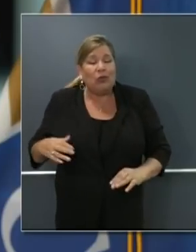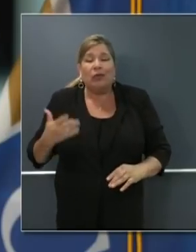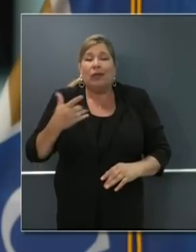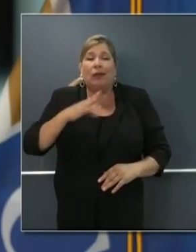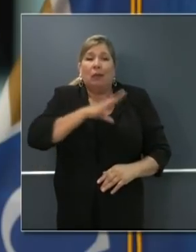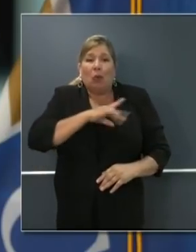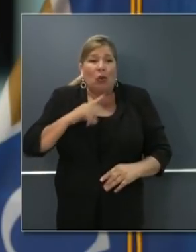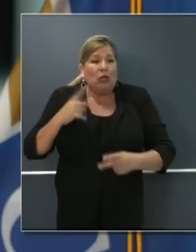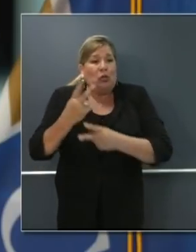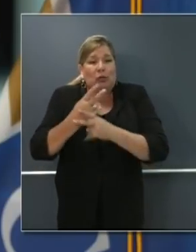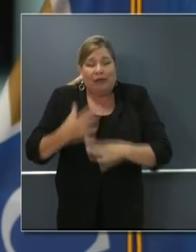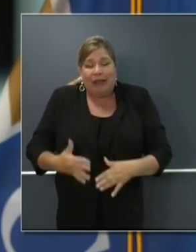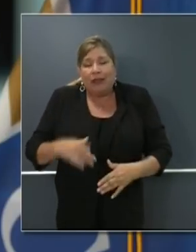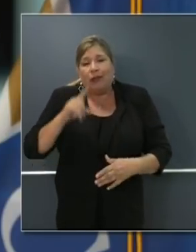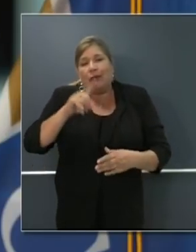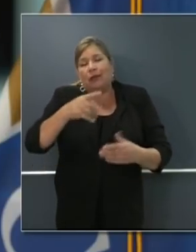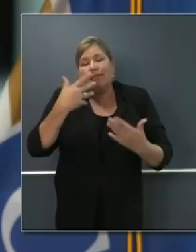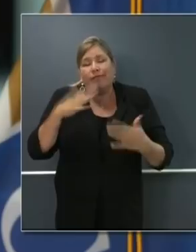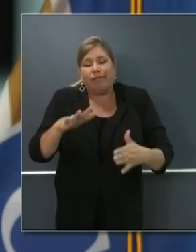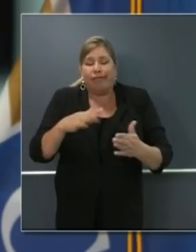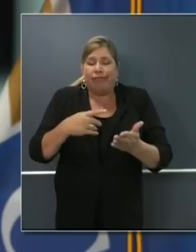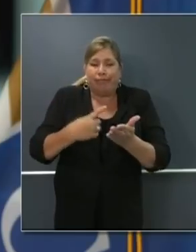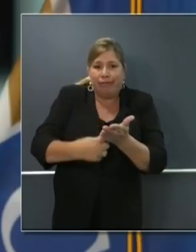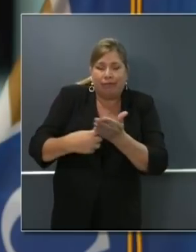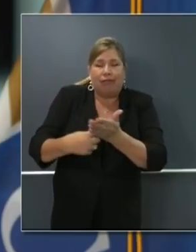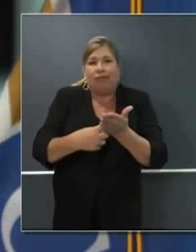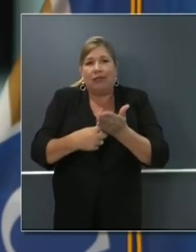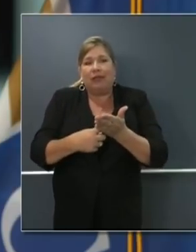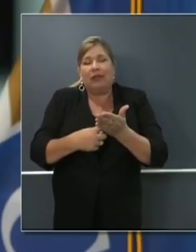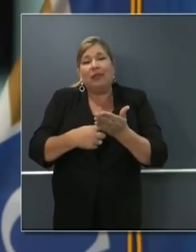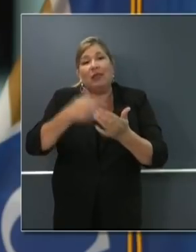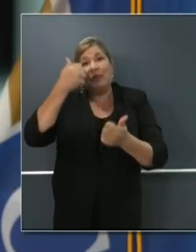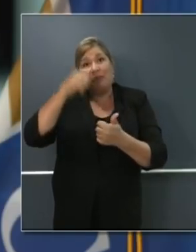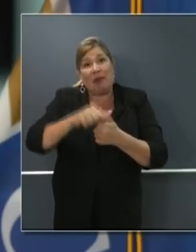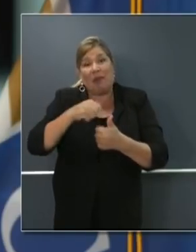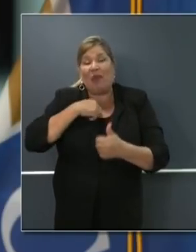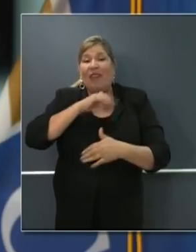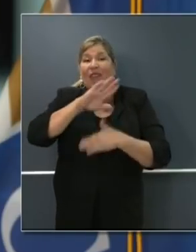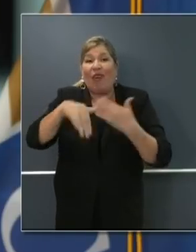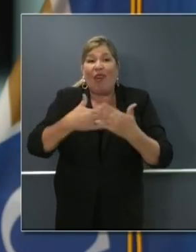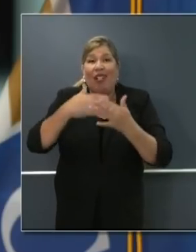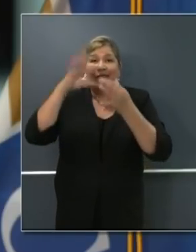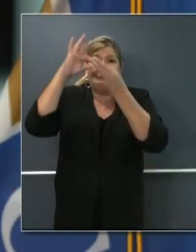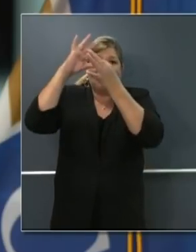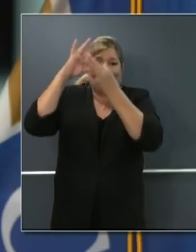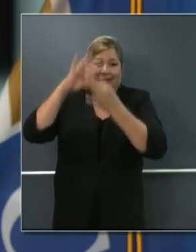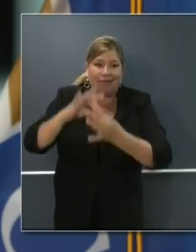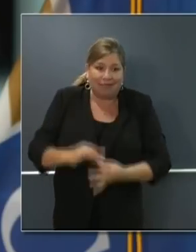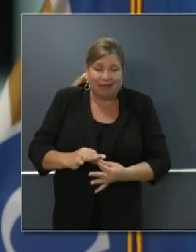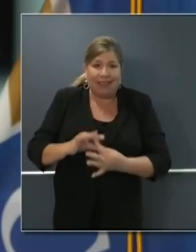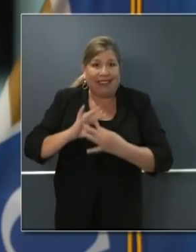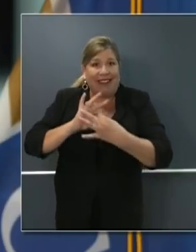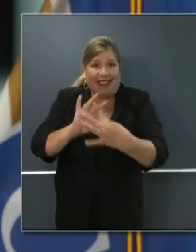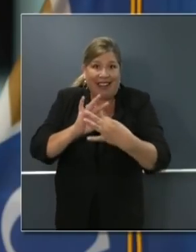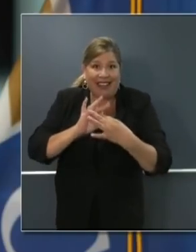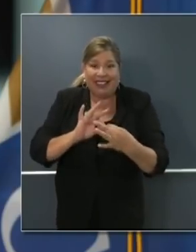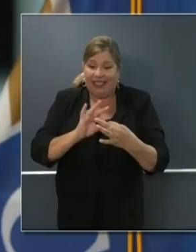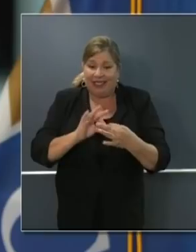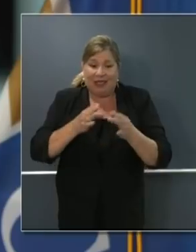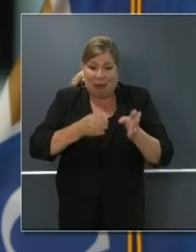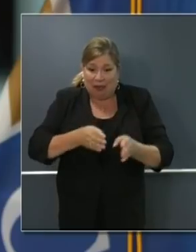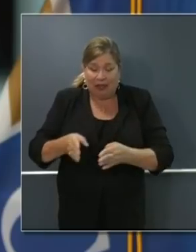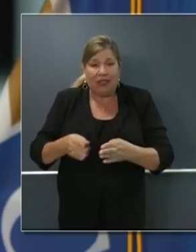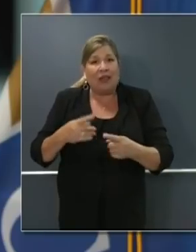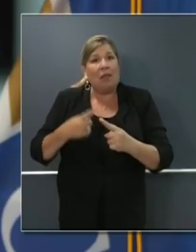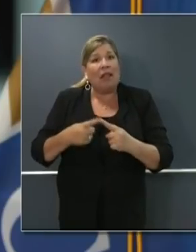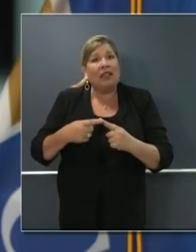supervisors of what things will look like. But remember, what we're all connected to is each other and the health care,